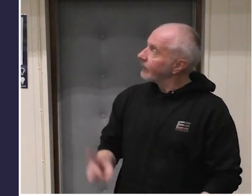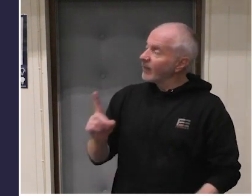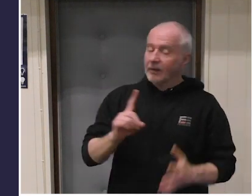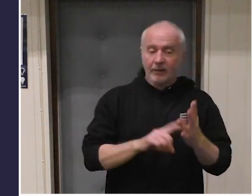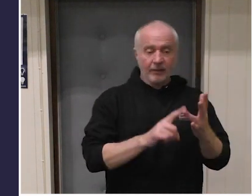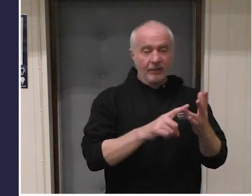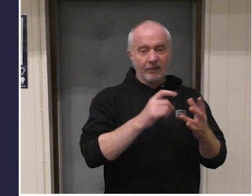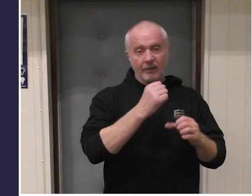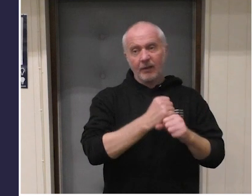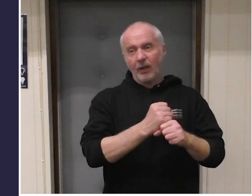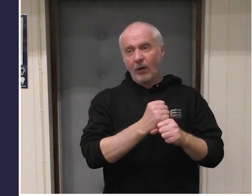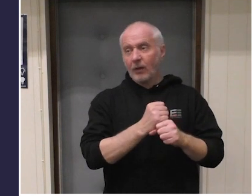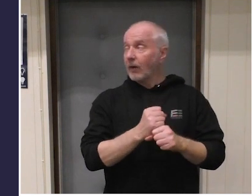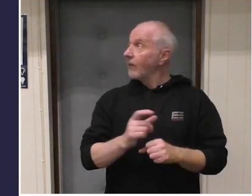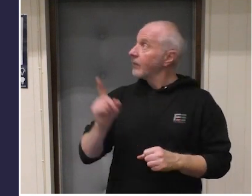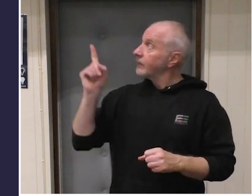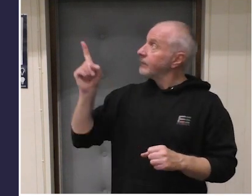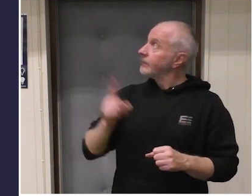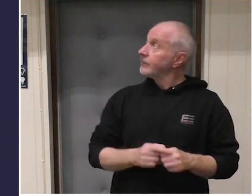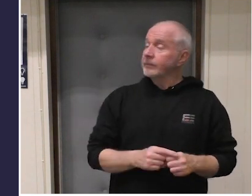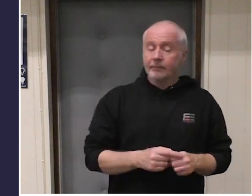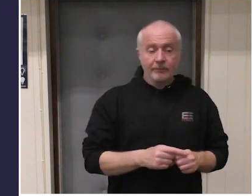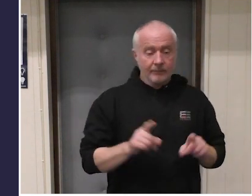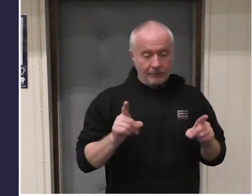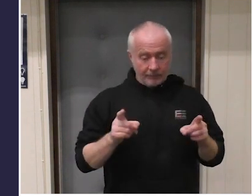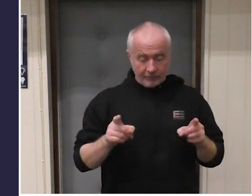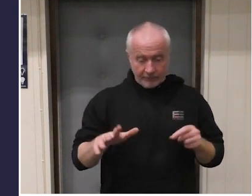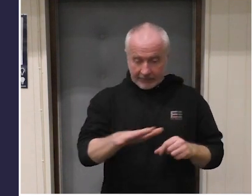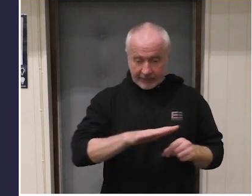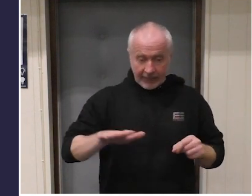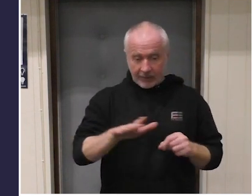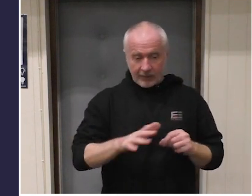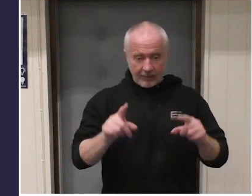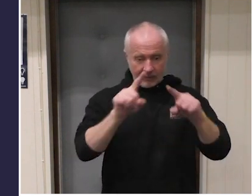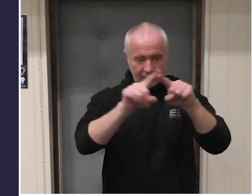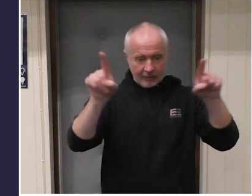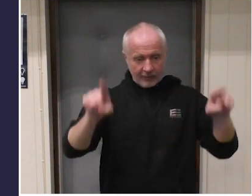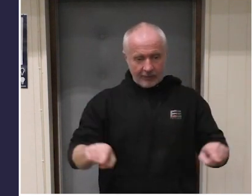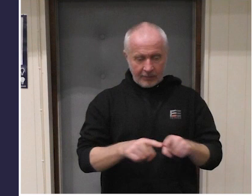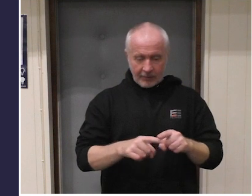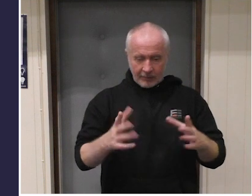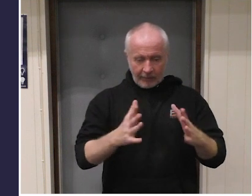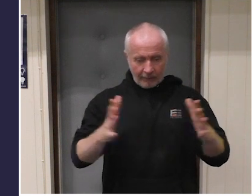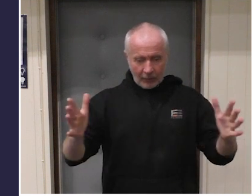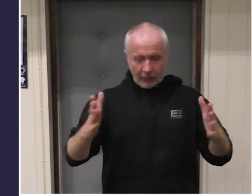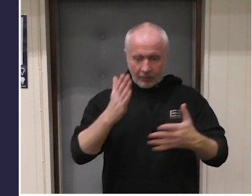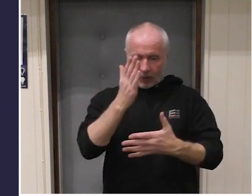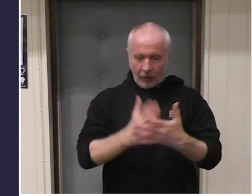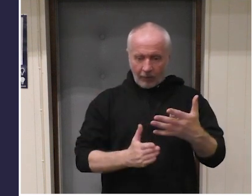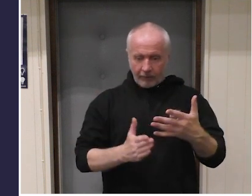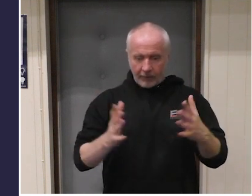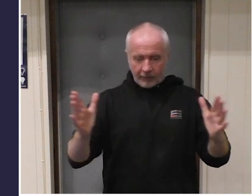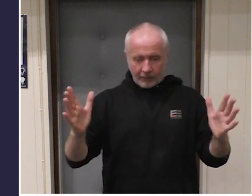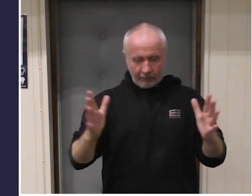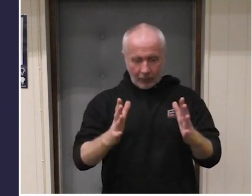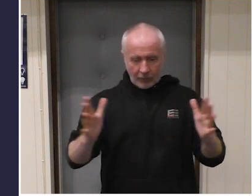of omega, the number of states, which is going to be proportional to the volume of the box. And if we half the volume of the box, we